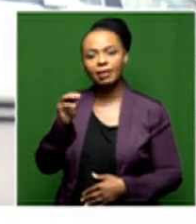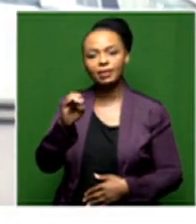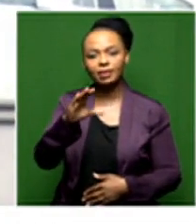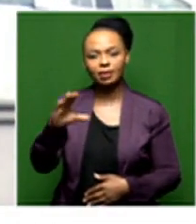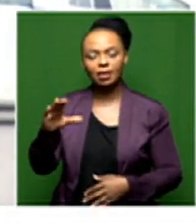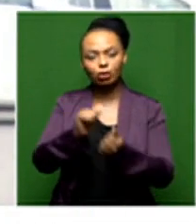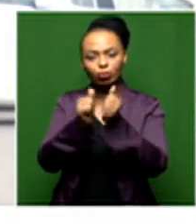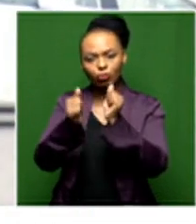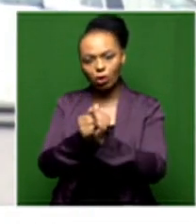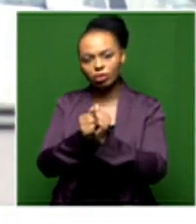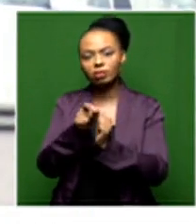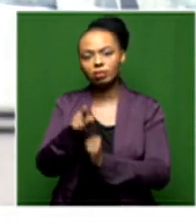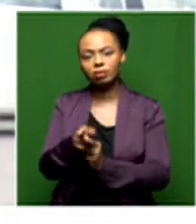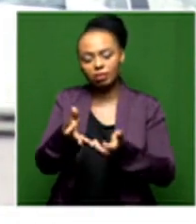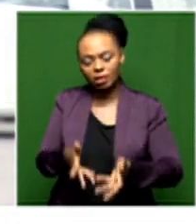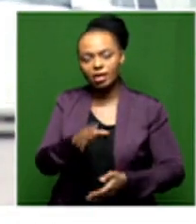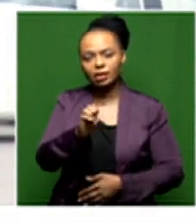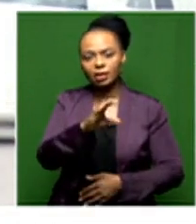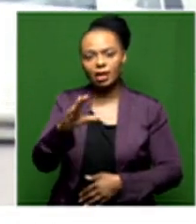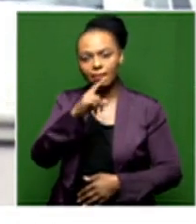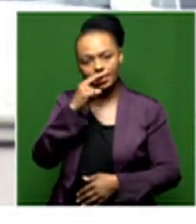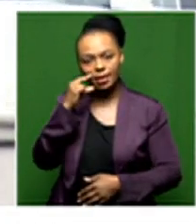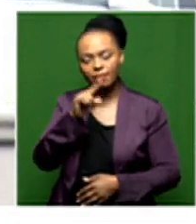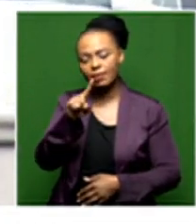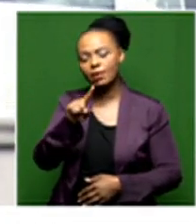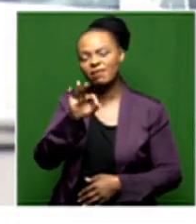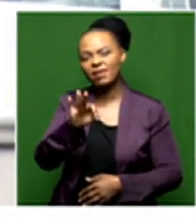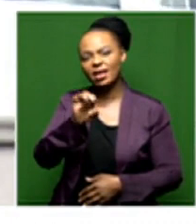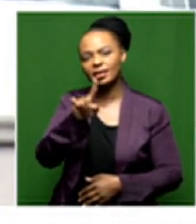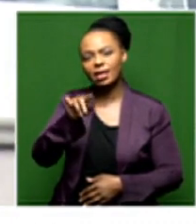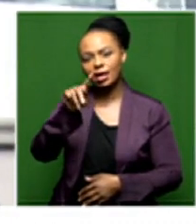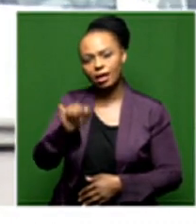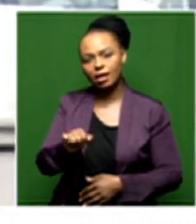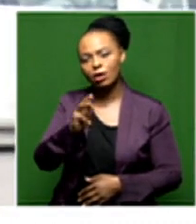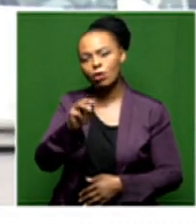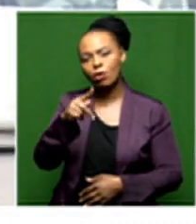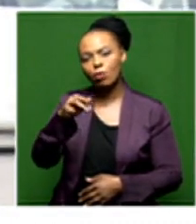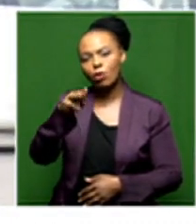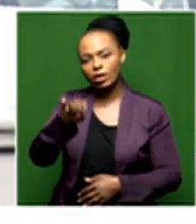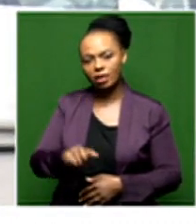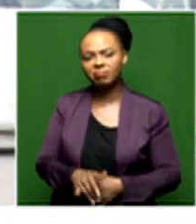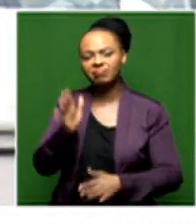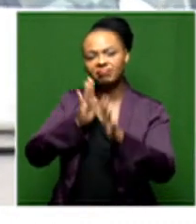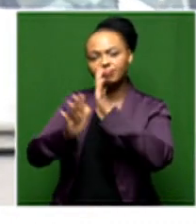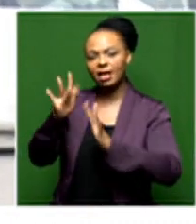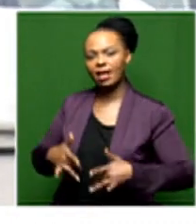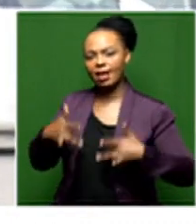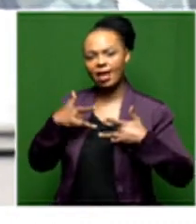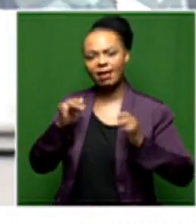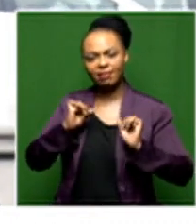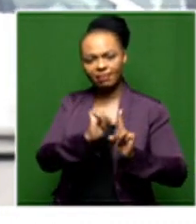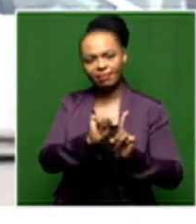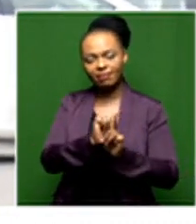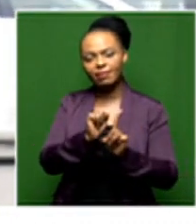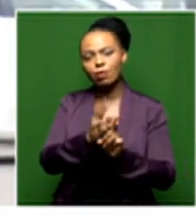for Sports here in the Eastern Cape, Feza Kankomonye, telling us about the life that Bramzi led and how they plan